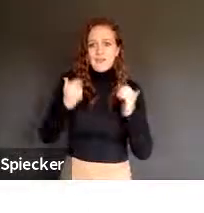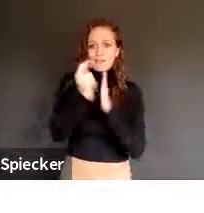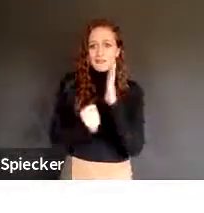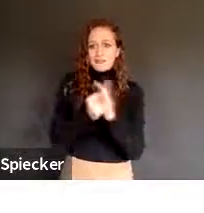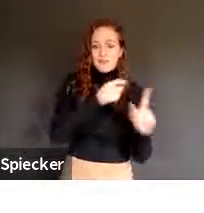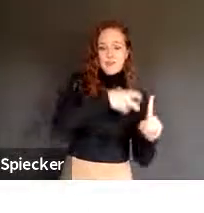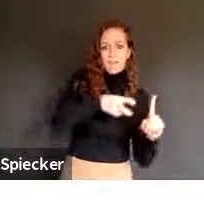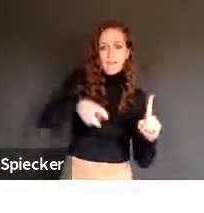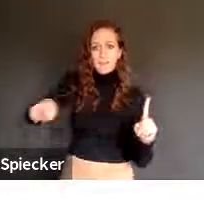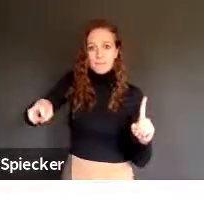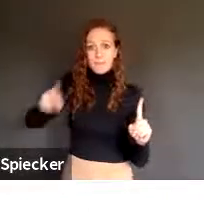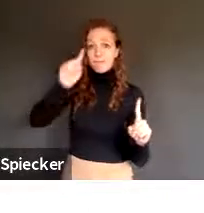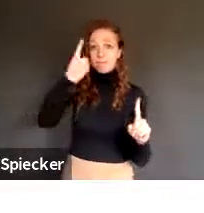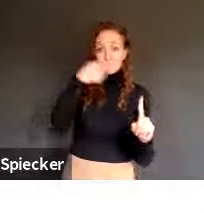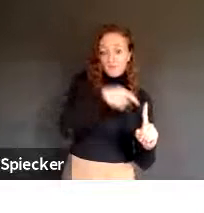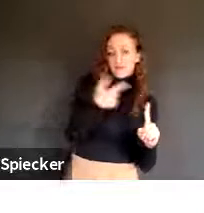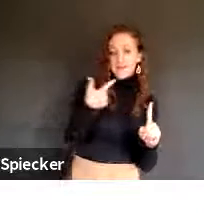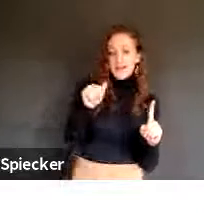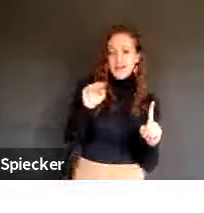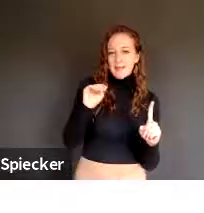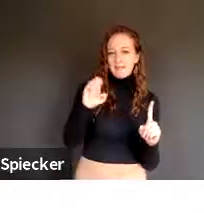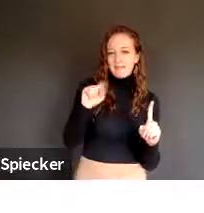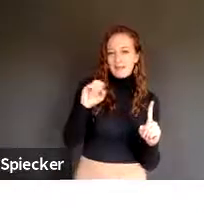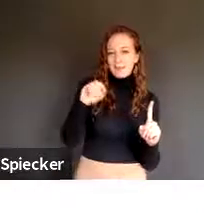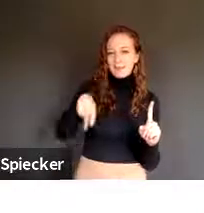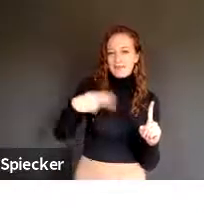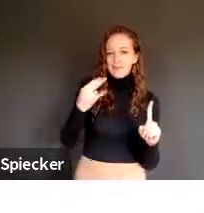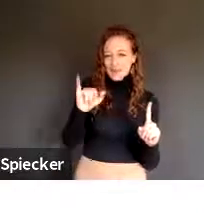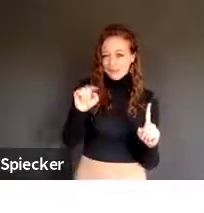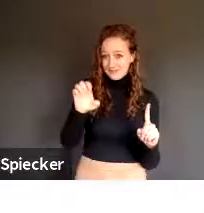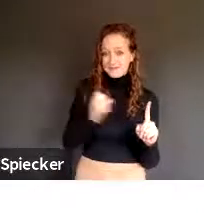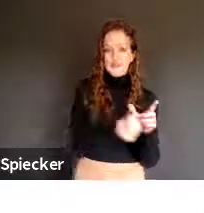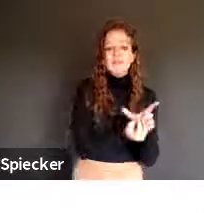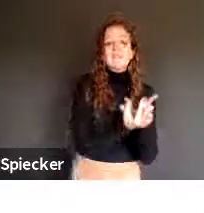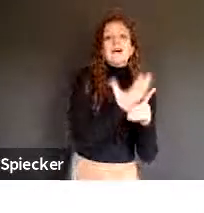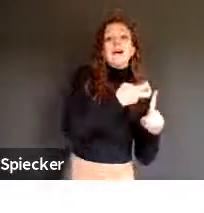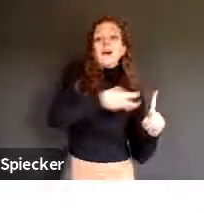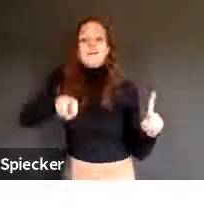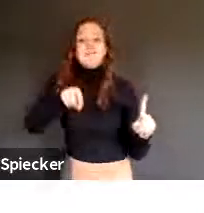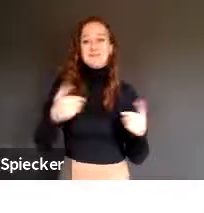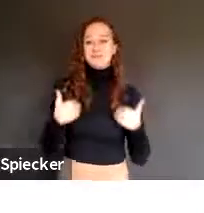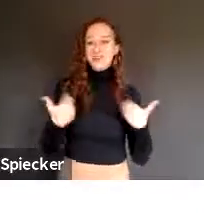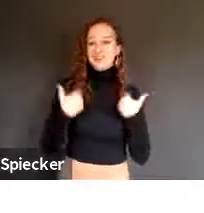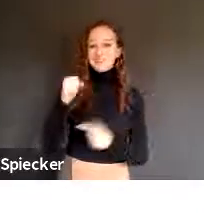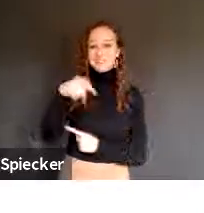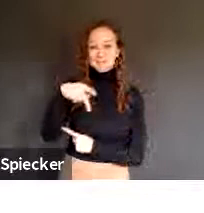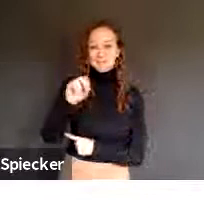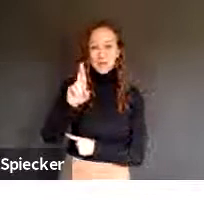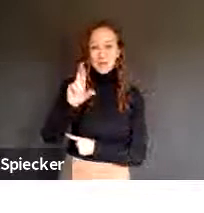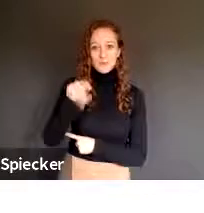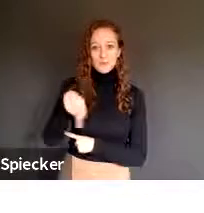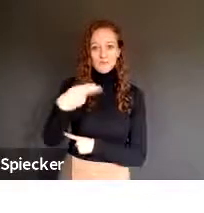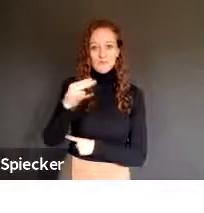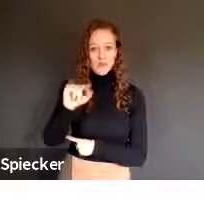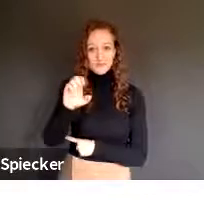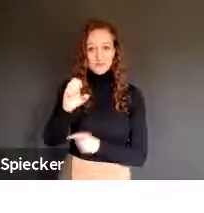Marine macroalgae go through different life stages as they age. They start off as little gametophytes, growing